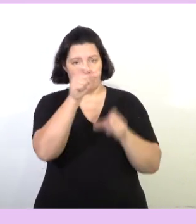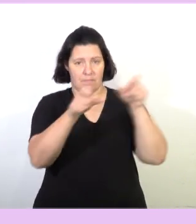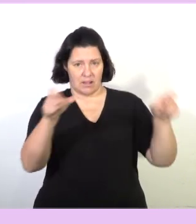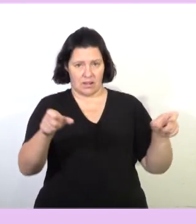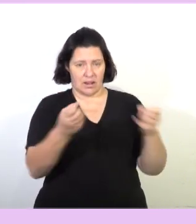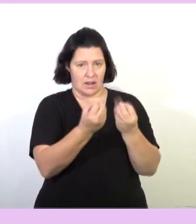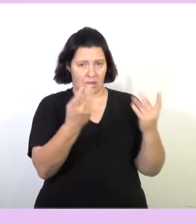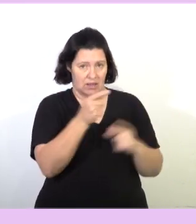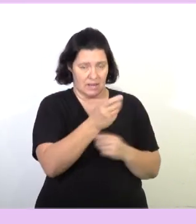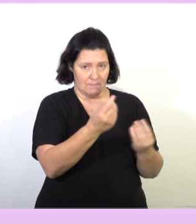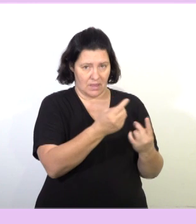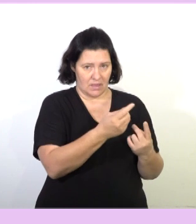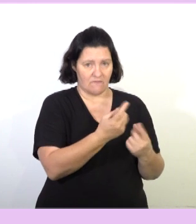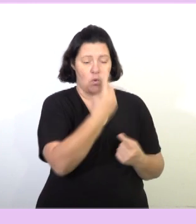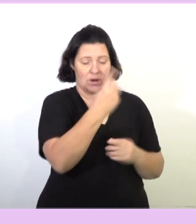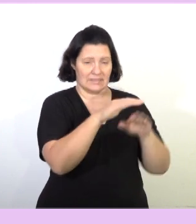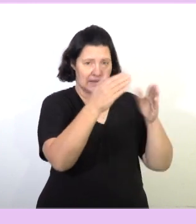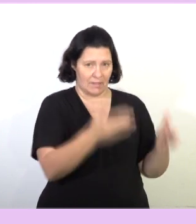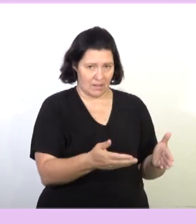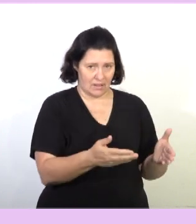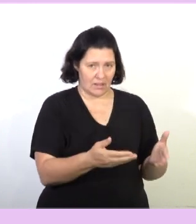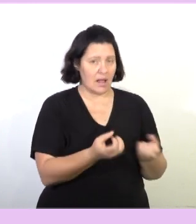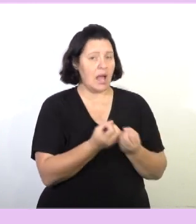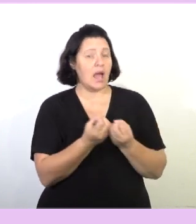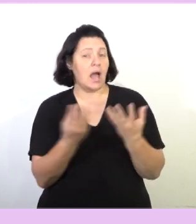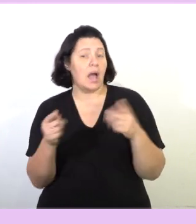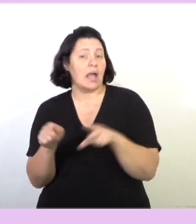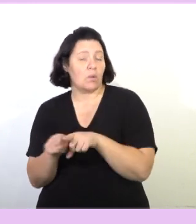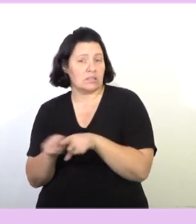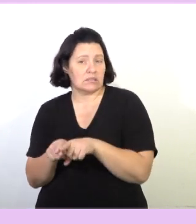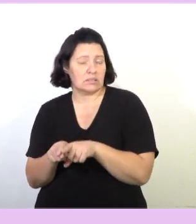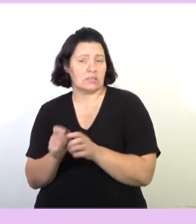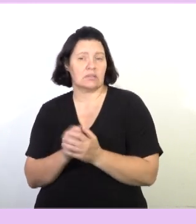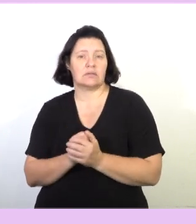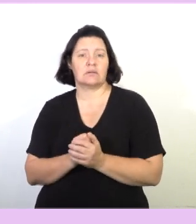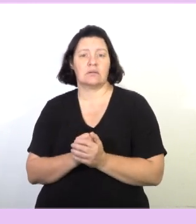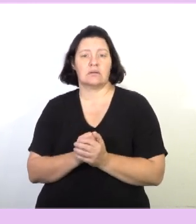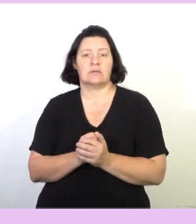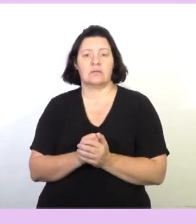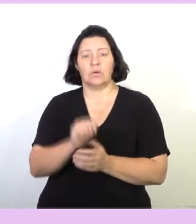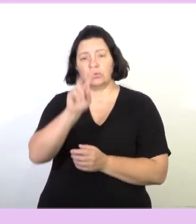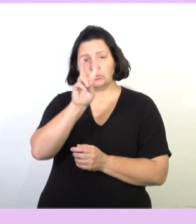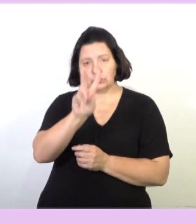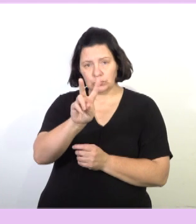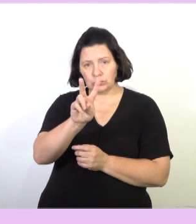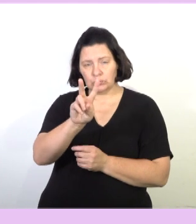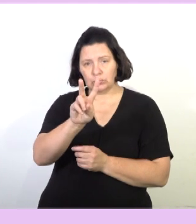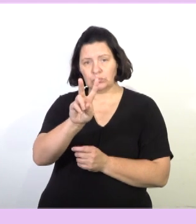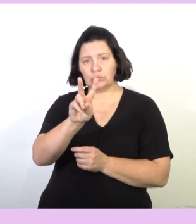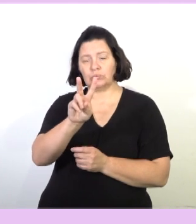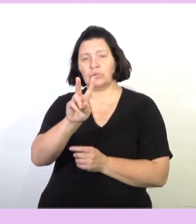guests per table will be equals to 2